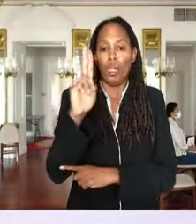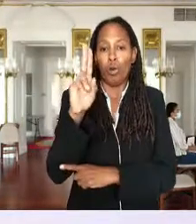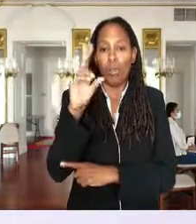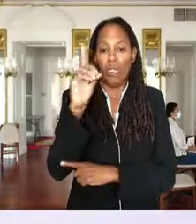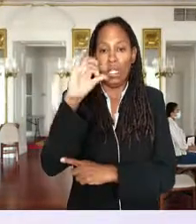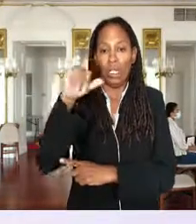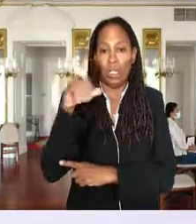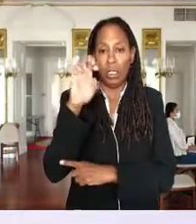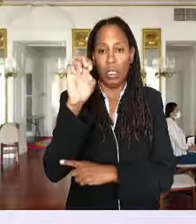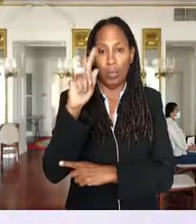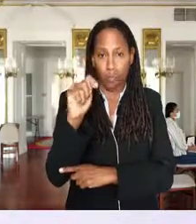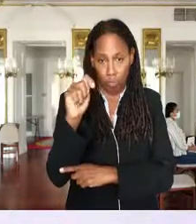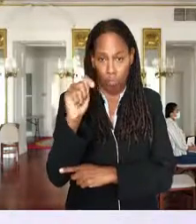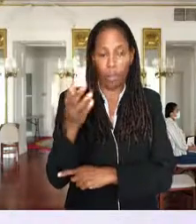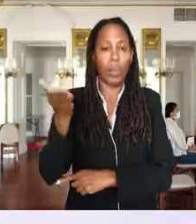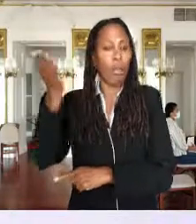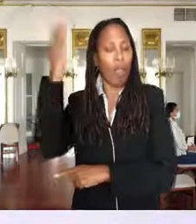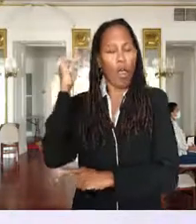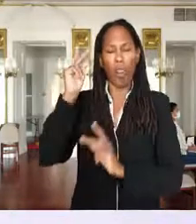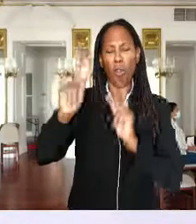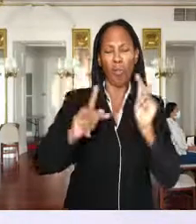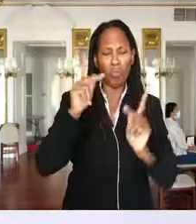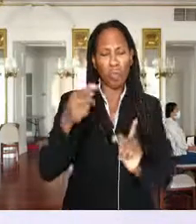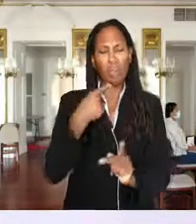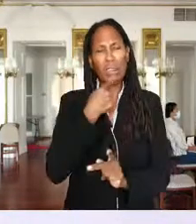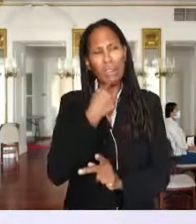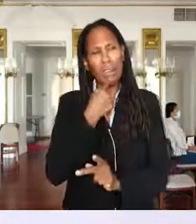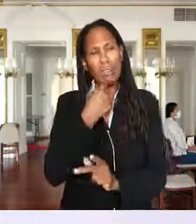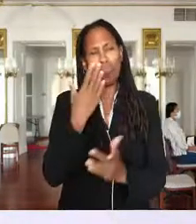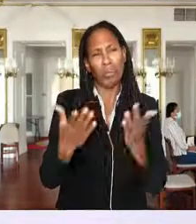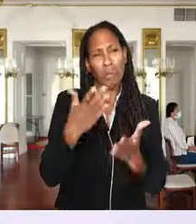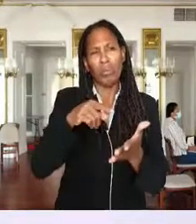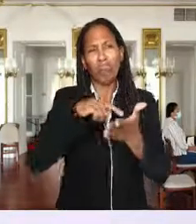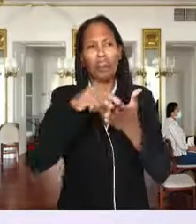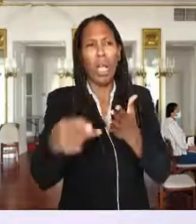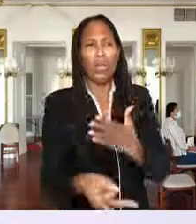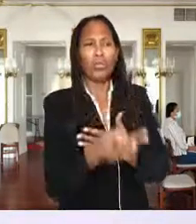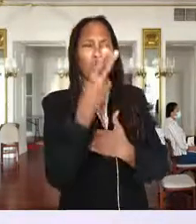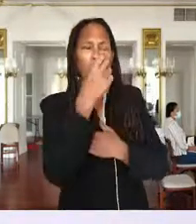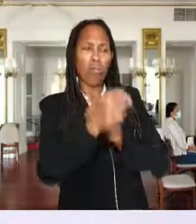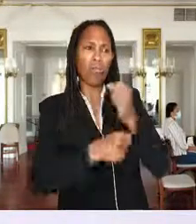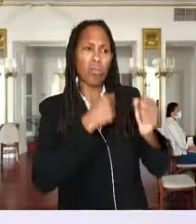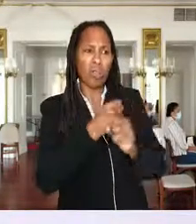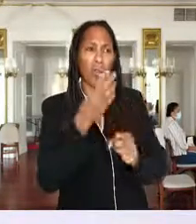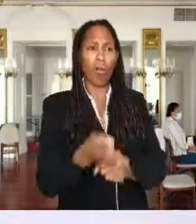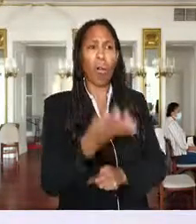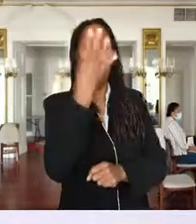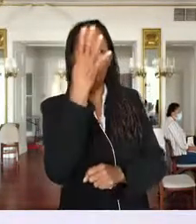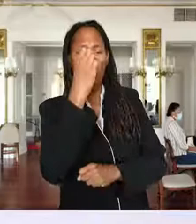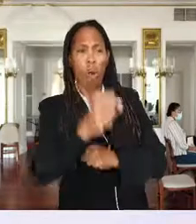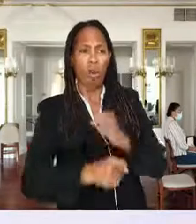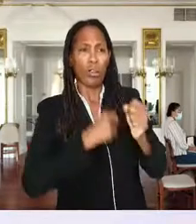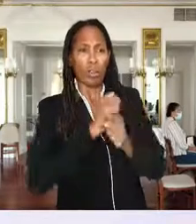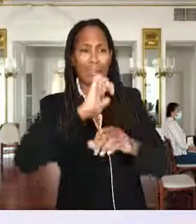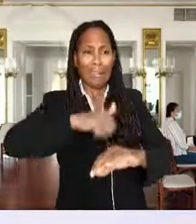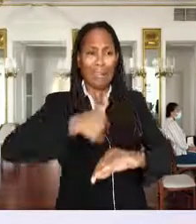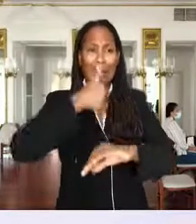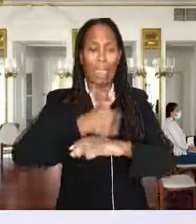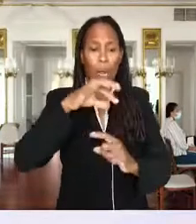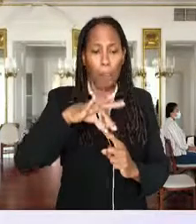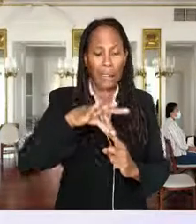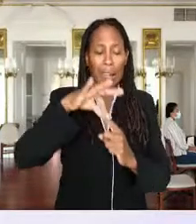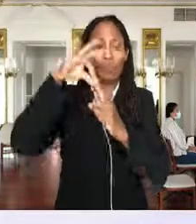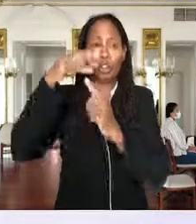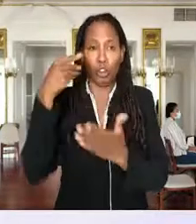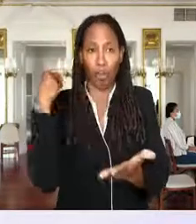people have proposed to pay it in 2 years, in 4 years. They've established special fund. No such special fund was established